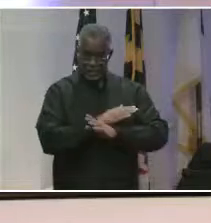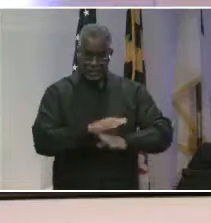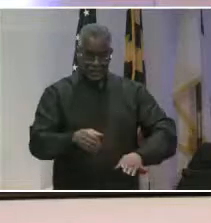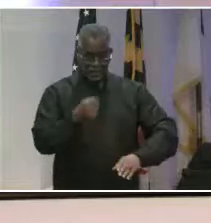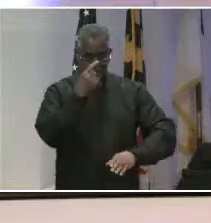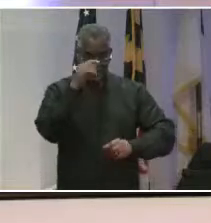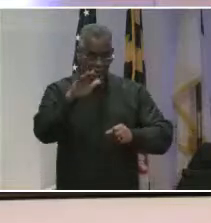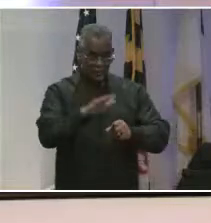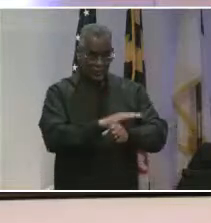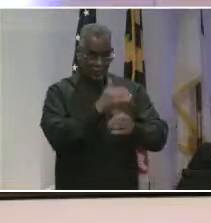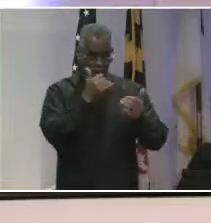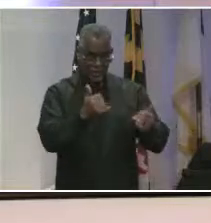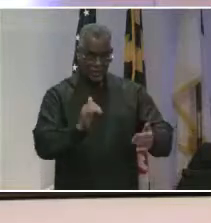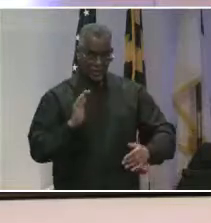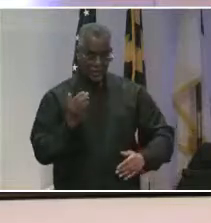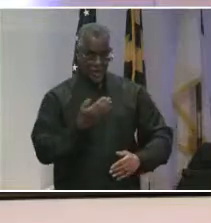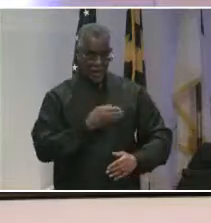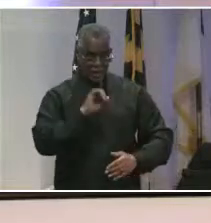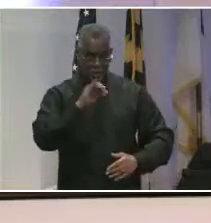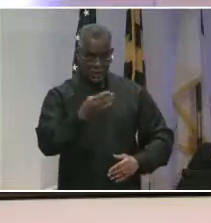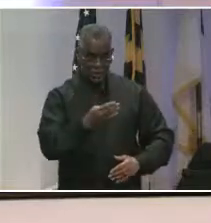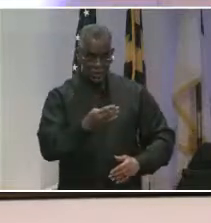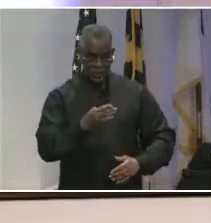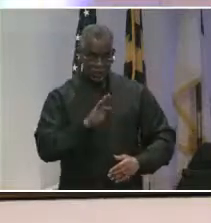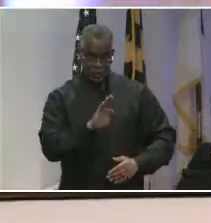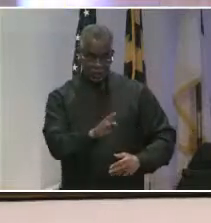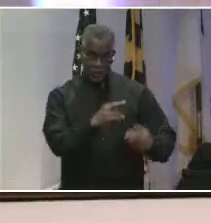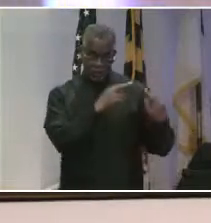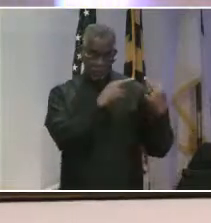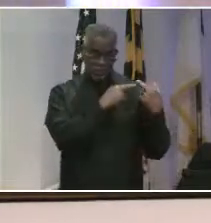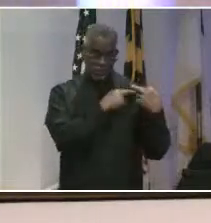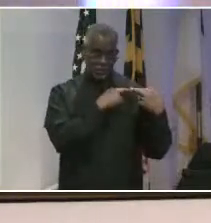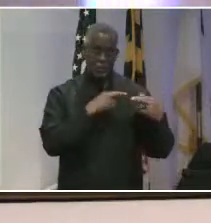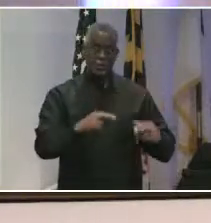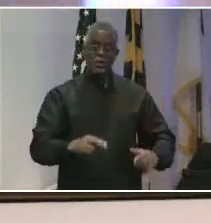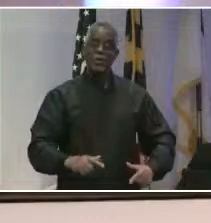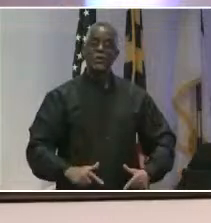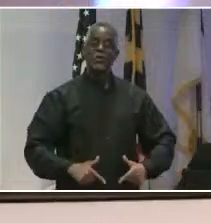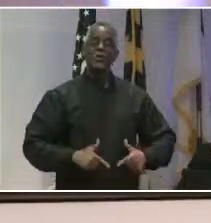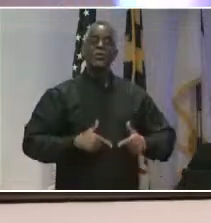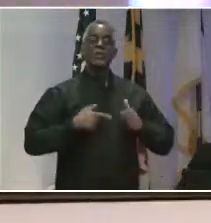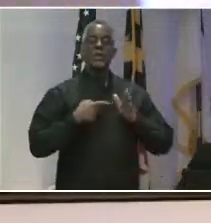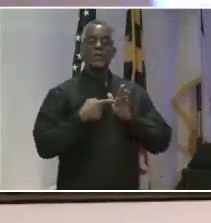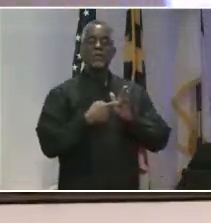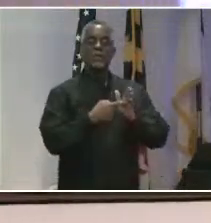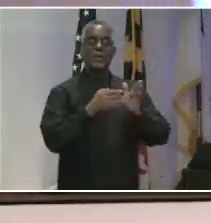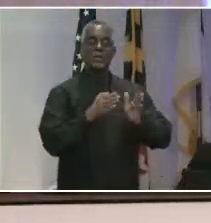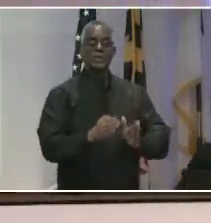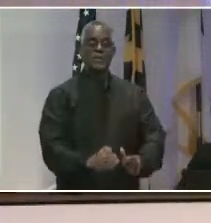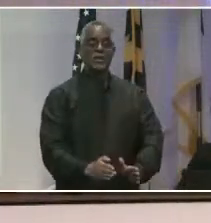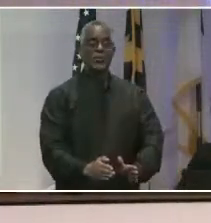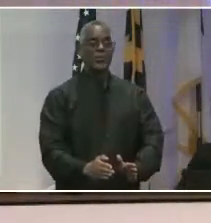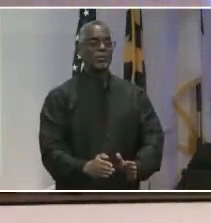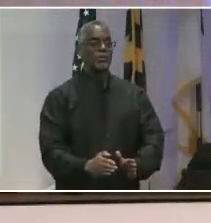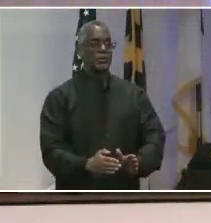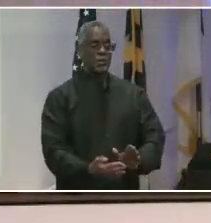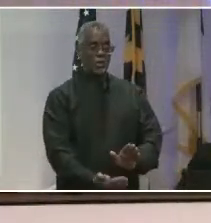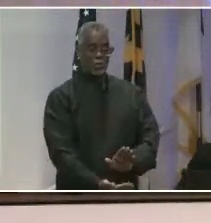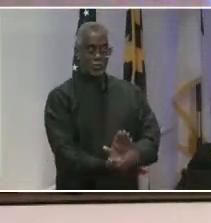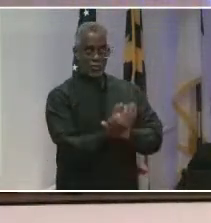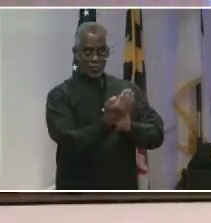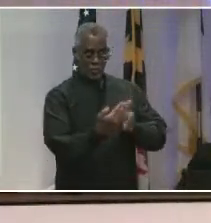it's our job and your job as standing here to live an exemplary life in front of